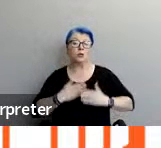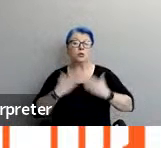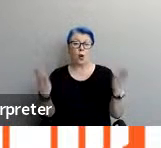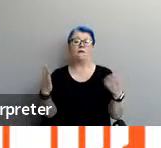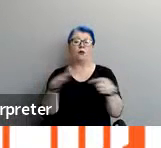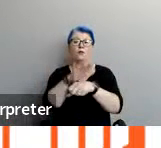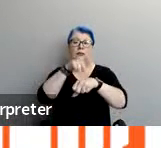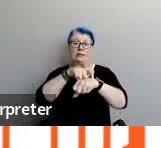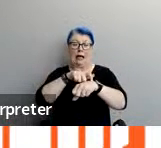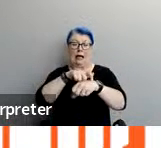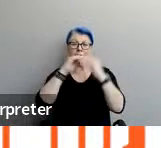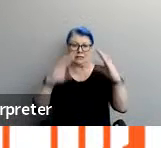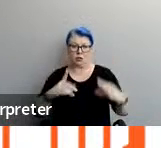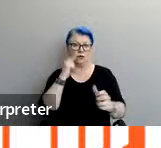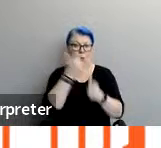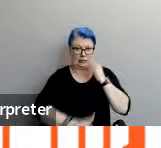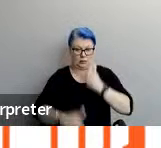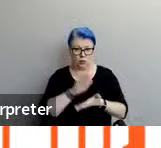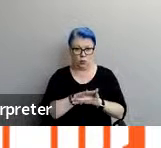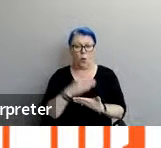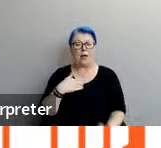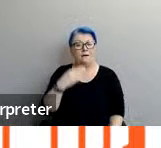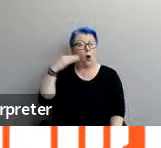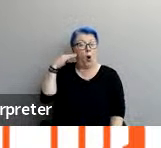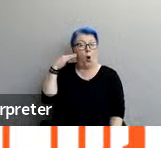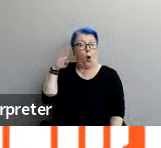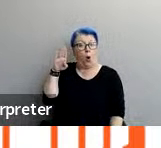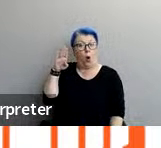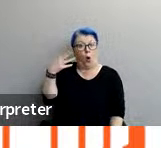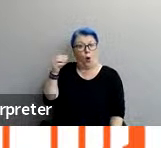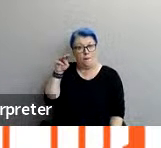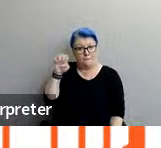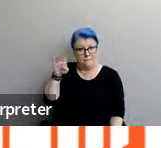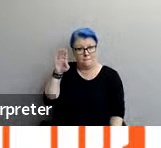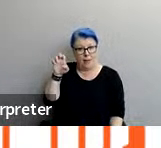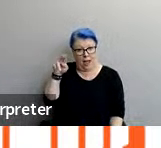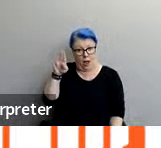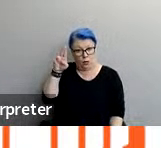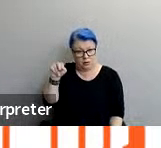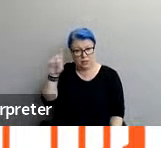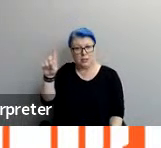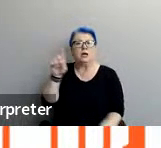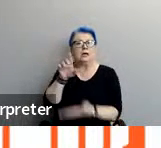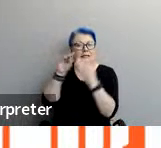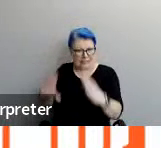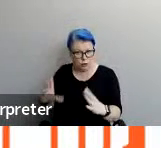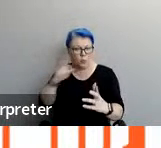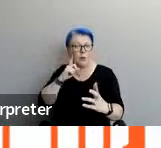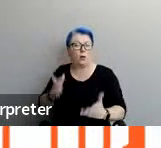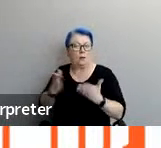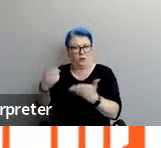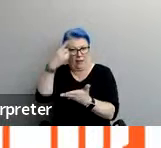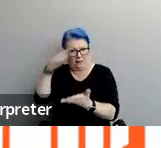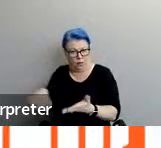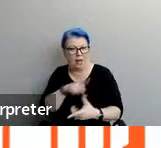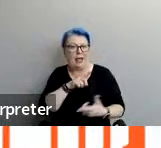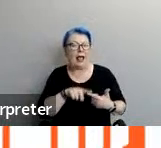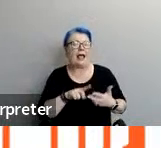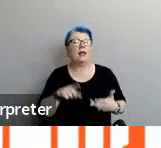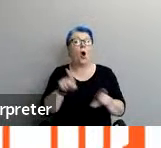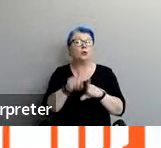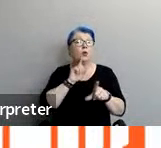teacher for each school. And then we have a hometown teacher, and you see the asterisk. We'll replace that with a VSP teacher. We just wanted to make sure you were well aware of the